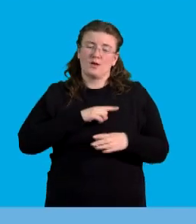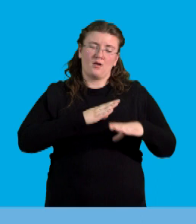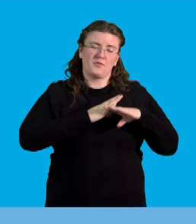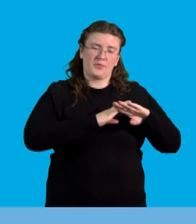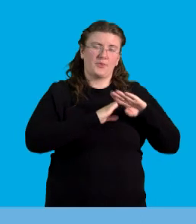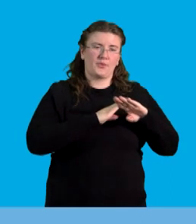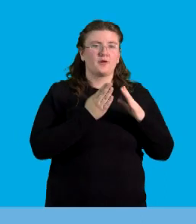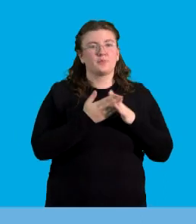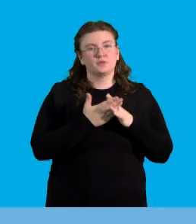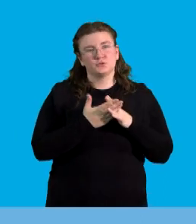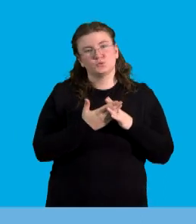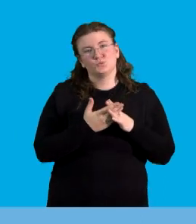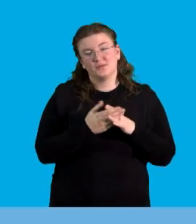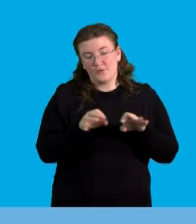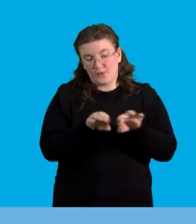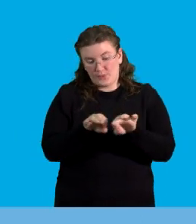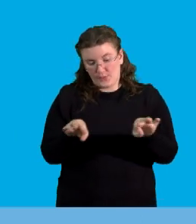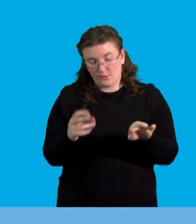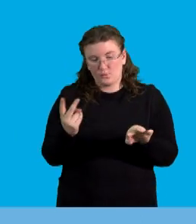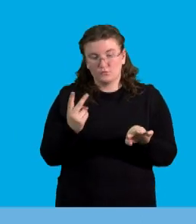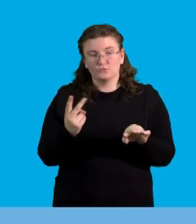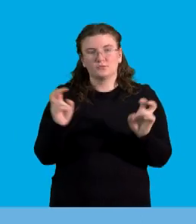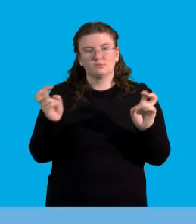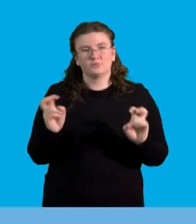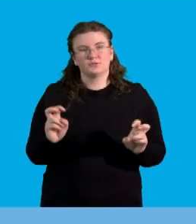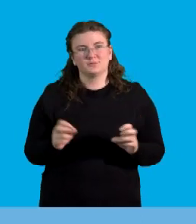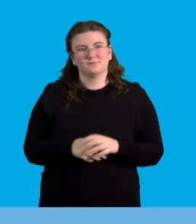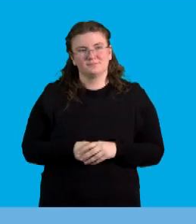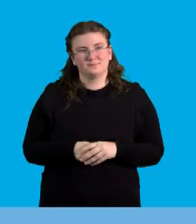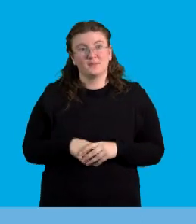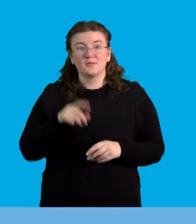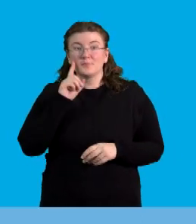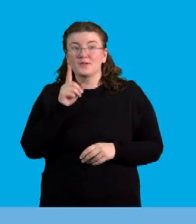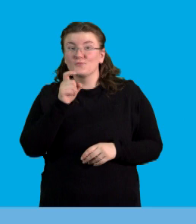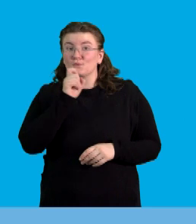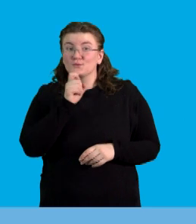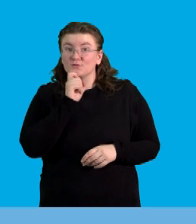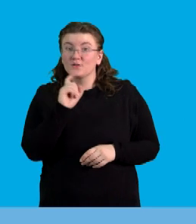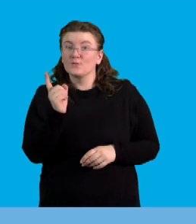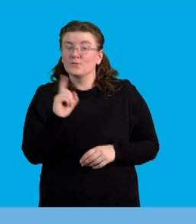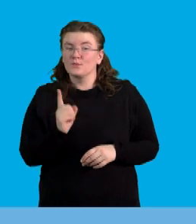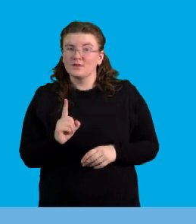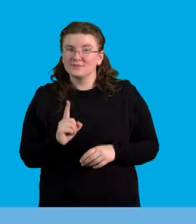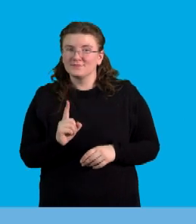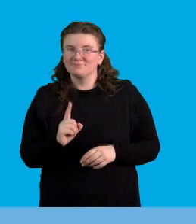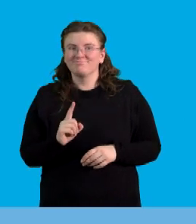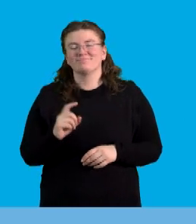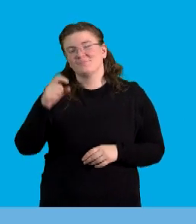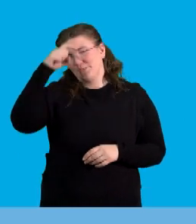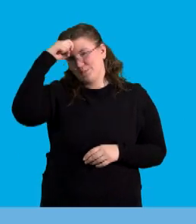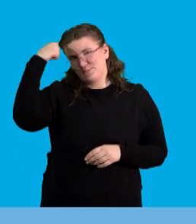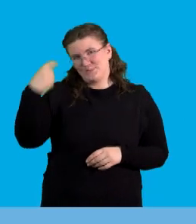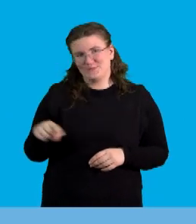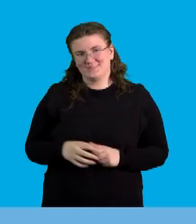that resistance between the conductor and the flow of current. However, the useful output that you need from a toaster